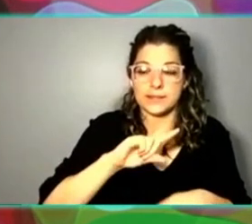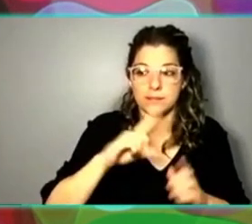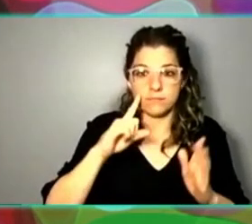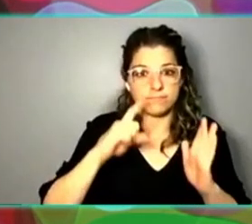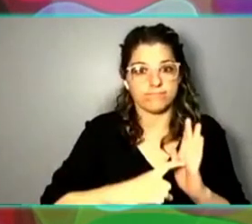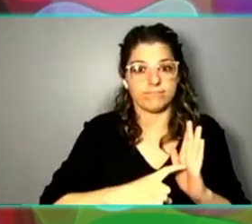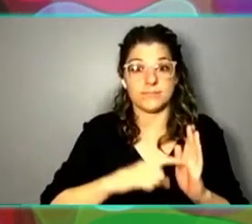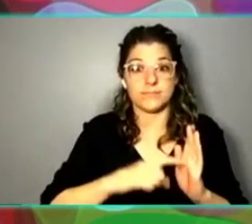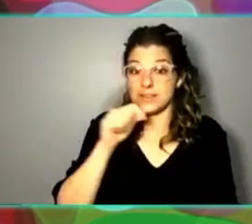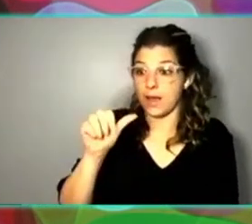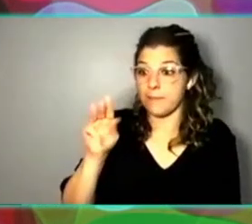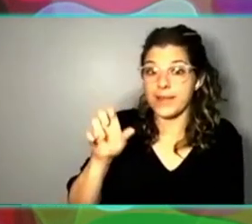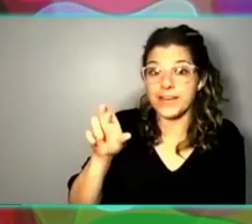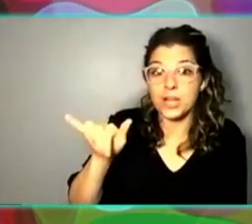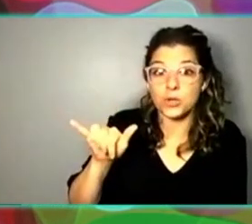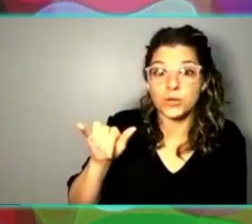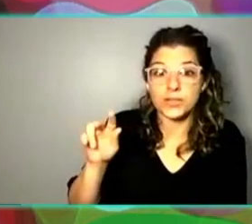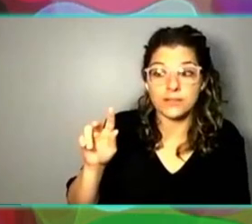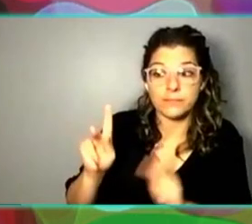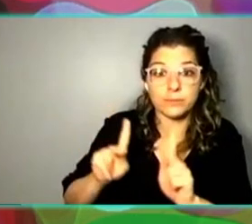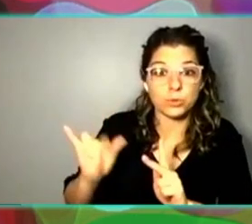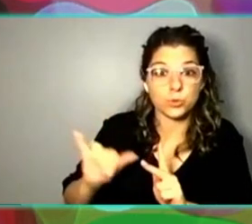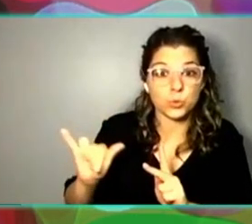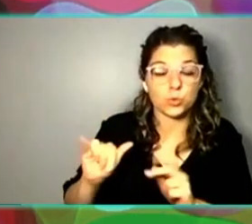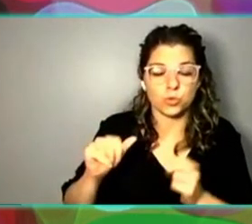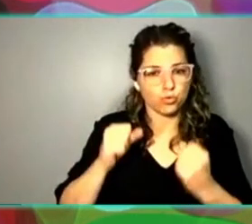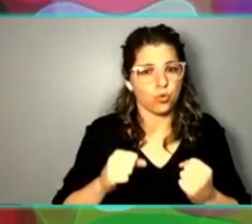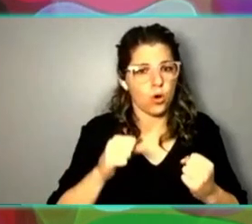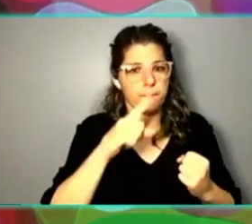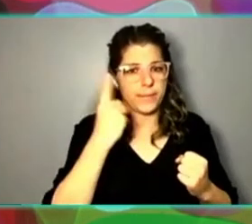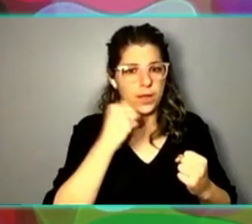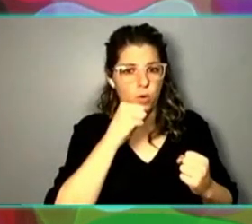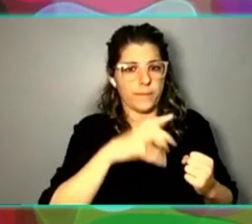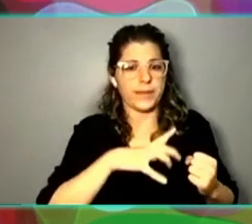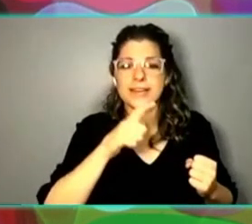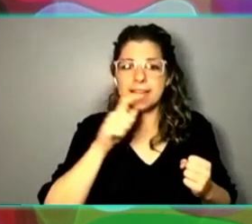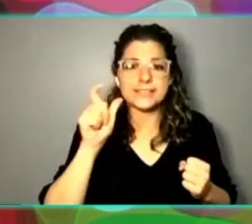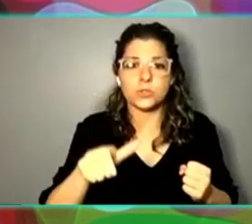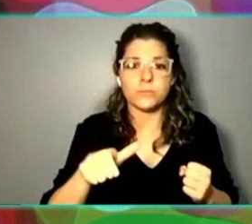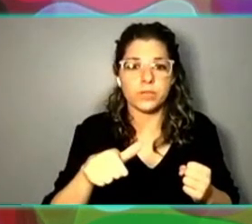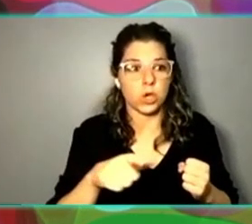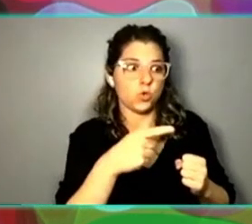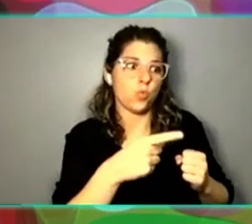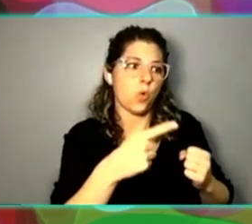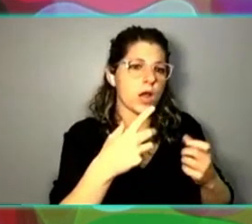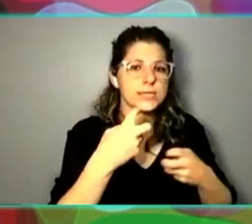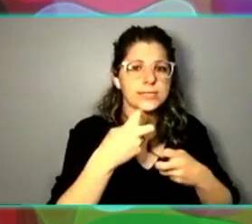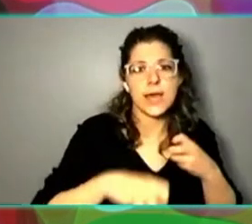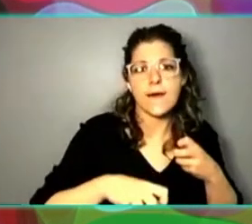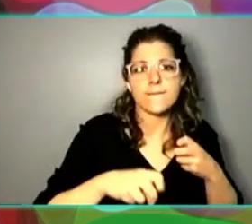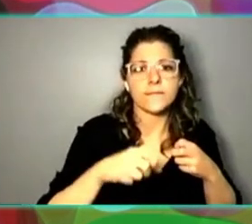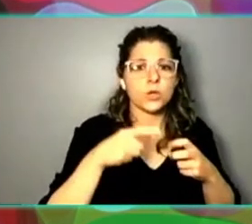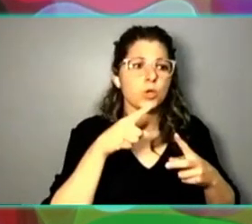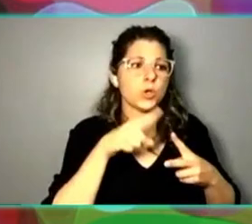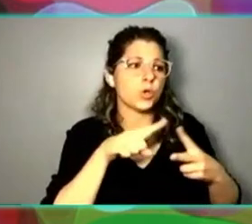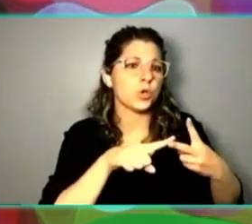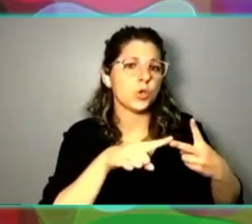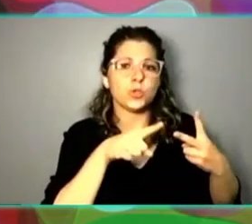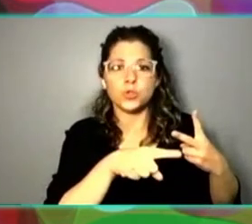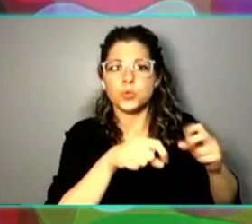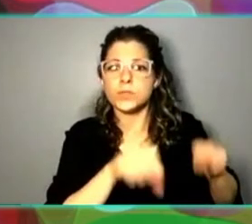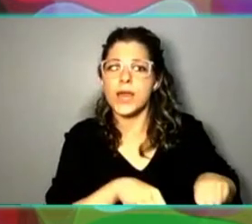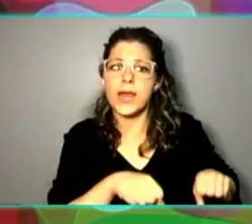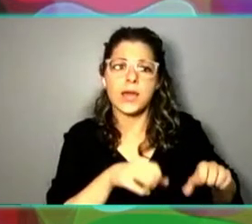non-binary folks, because strong Black women doesn't need to be like, you are really tough and, you know, can